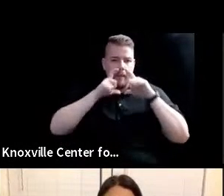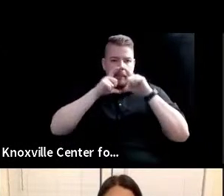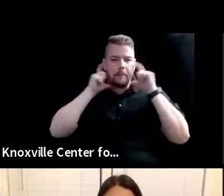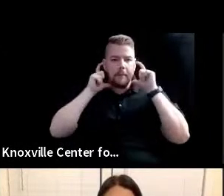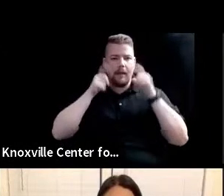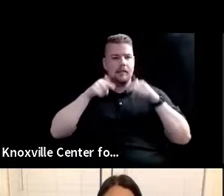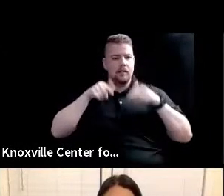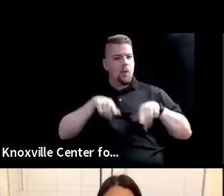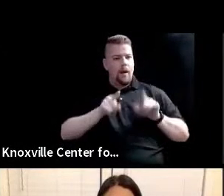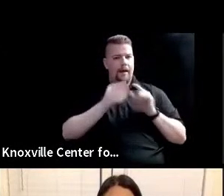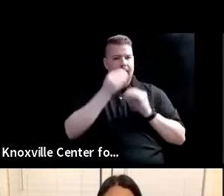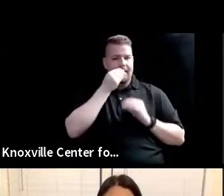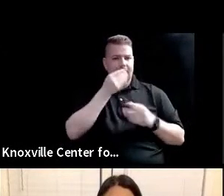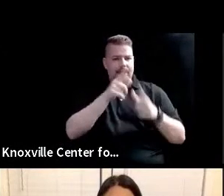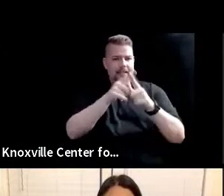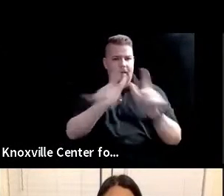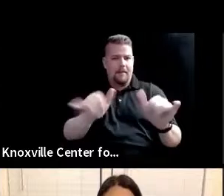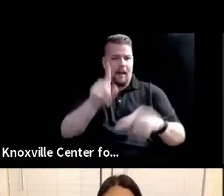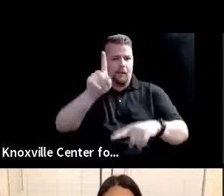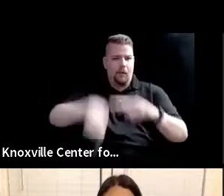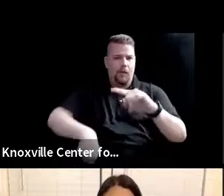you dine, and you